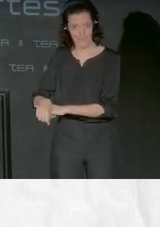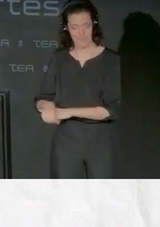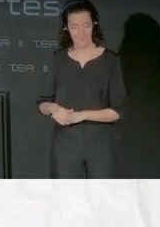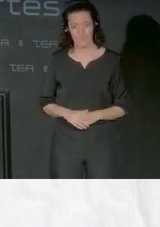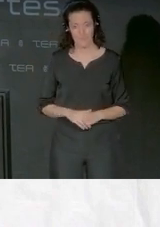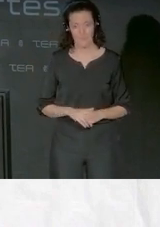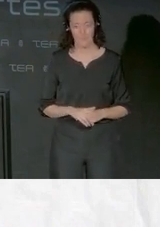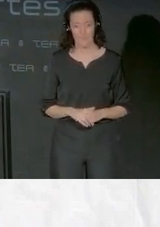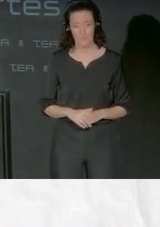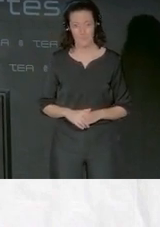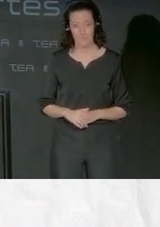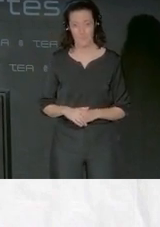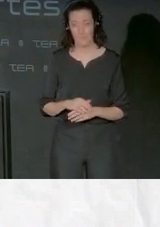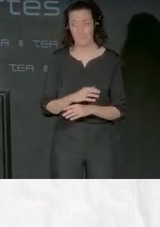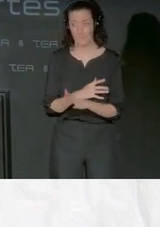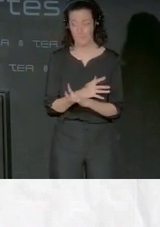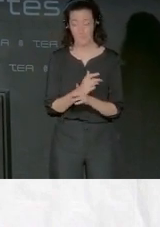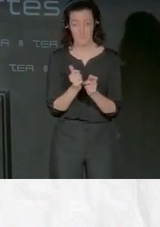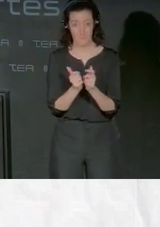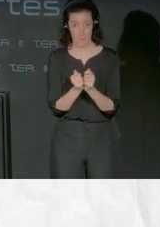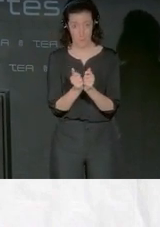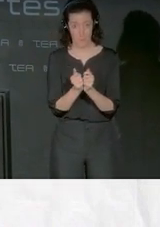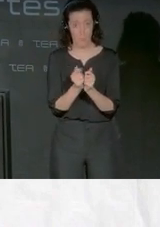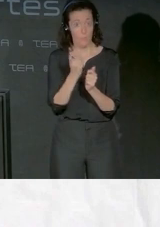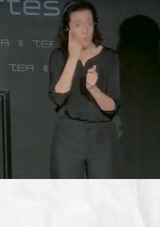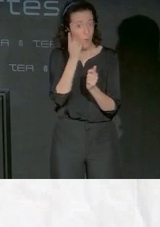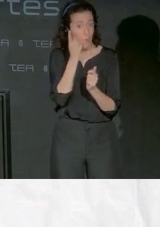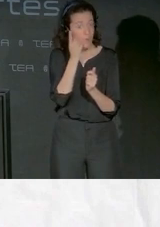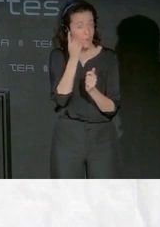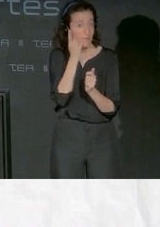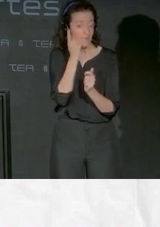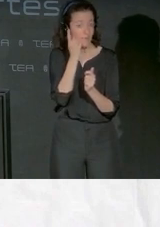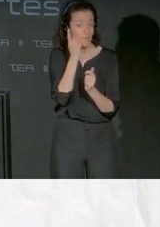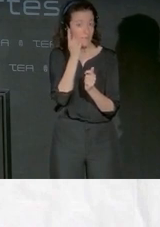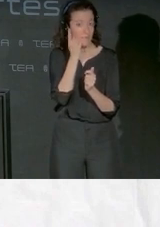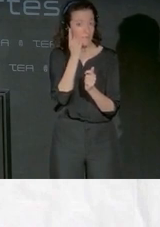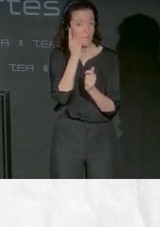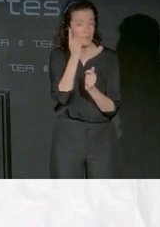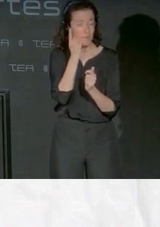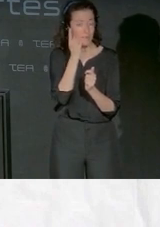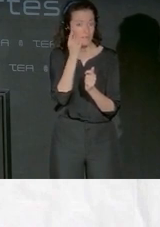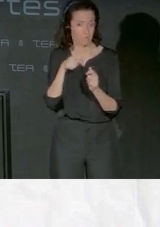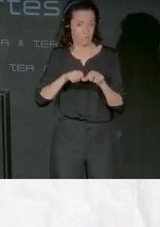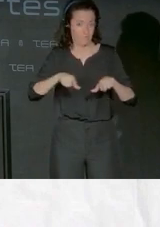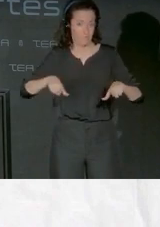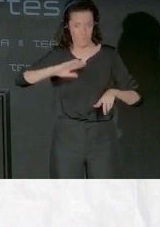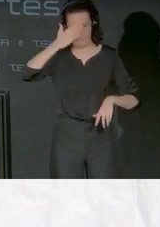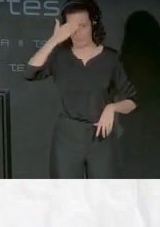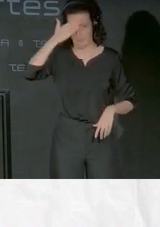consoles and PC as the main platform for video games.